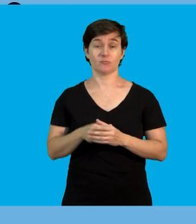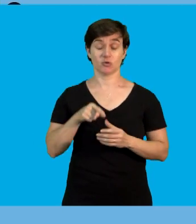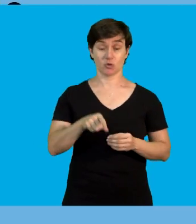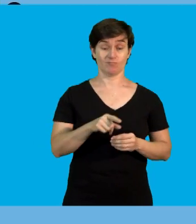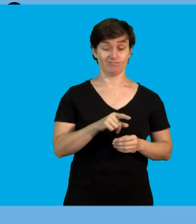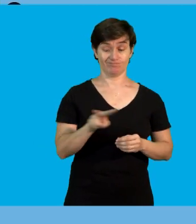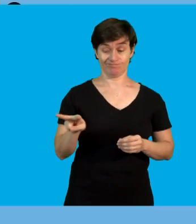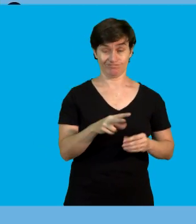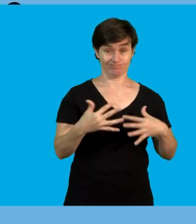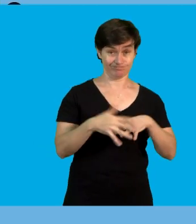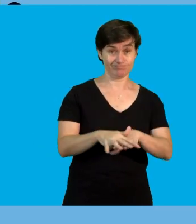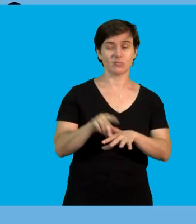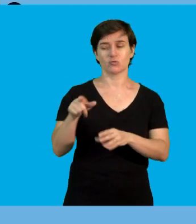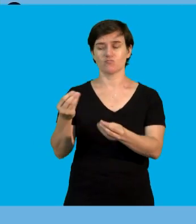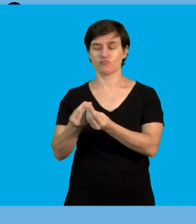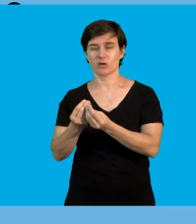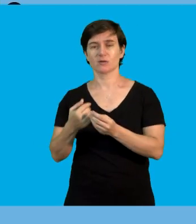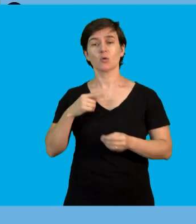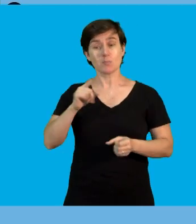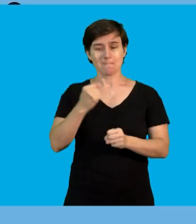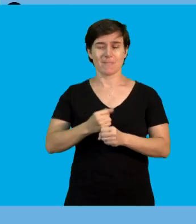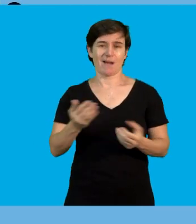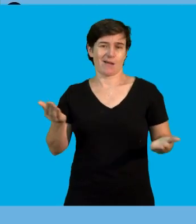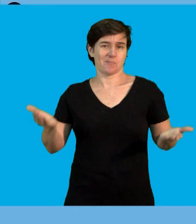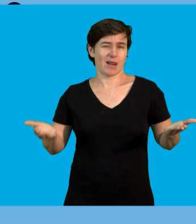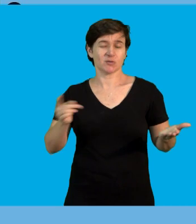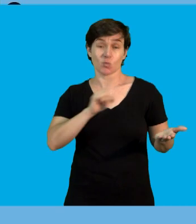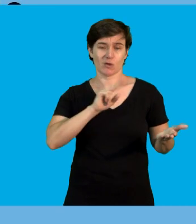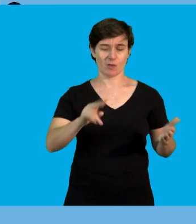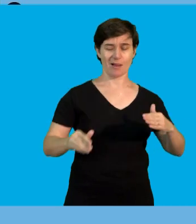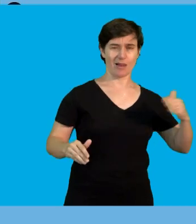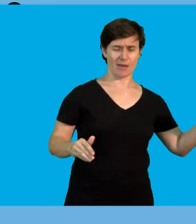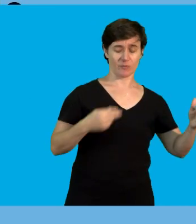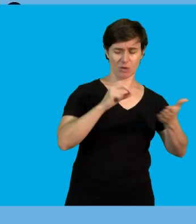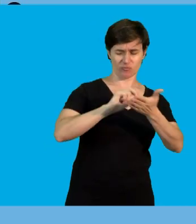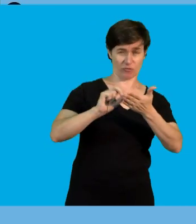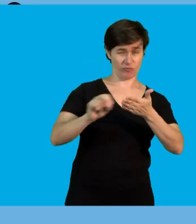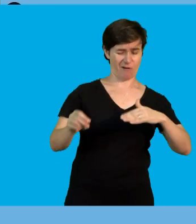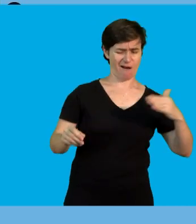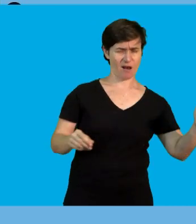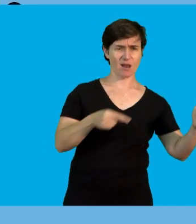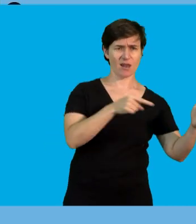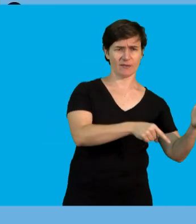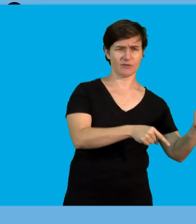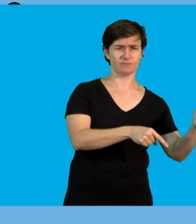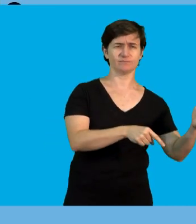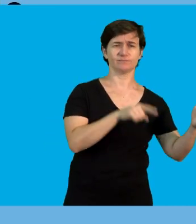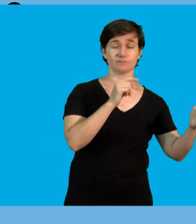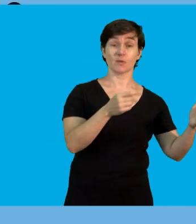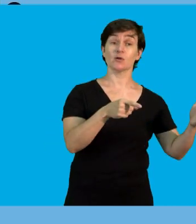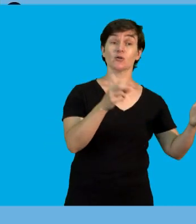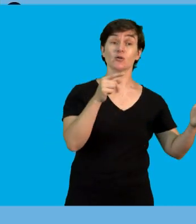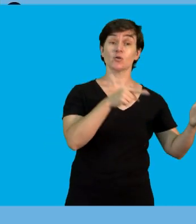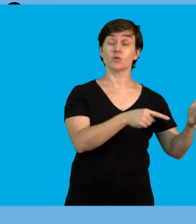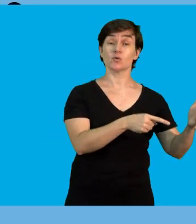as our products of that reaction. So now we need to balance this reaction because we are seeing that on the left-hand side, we have how